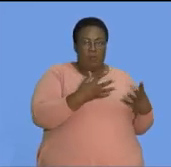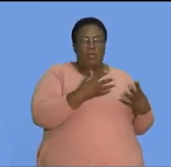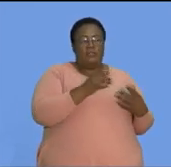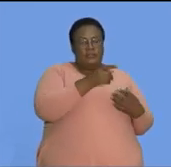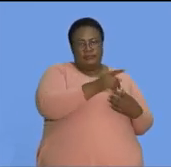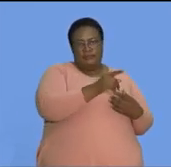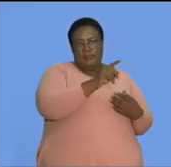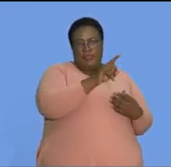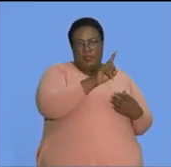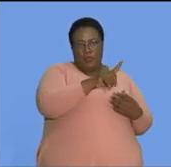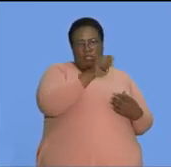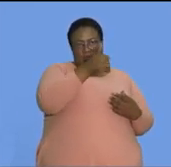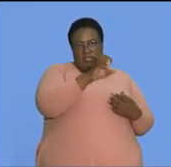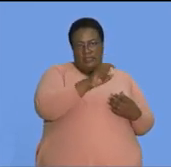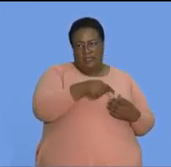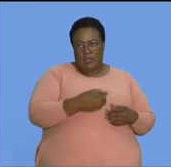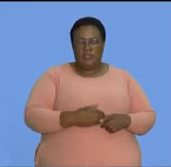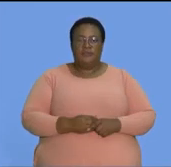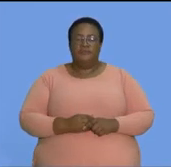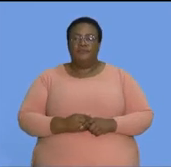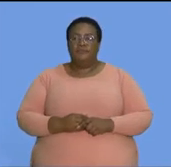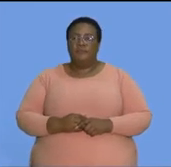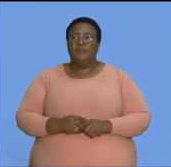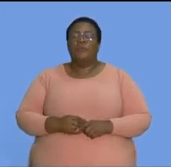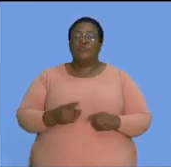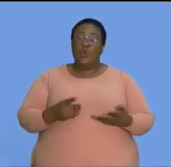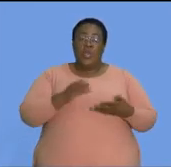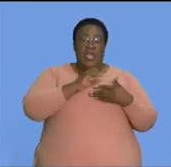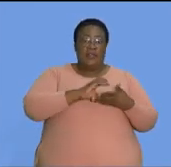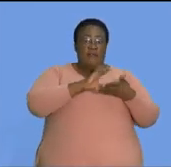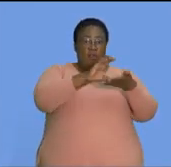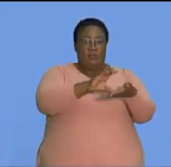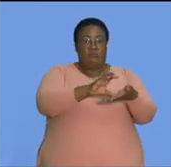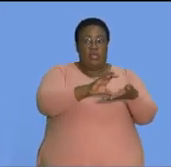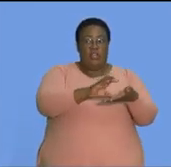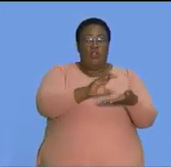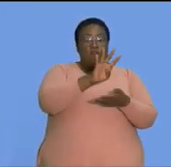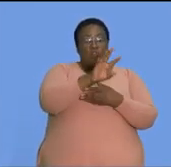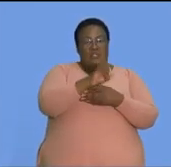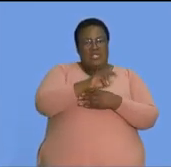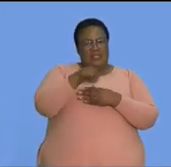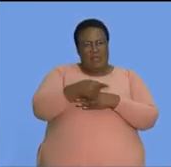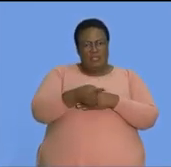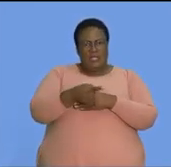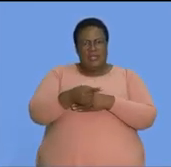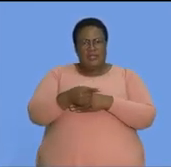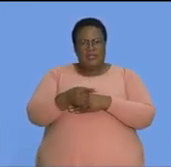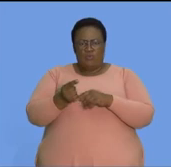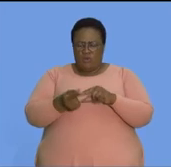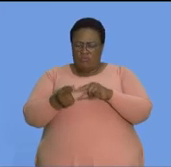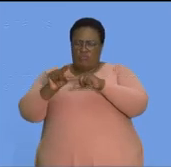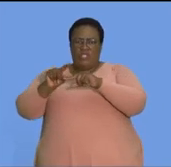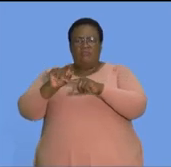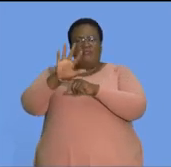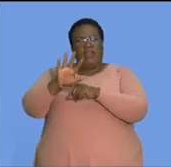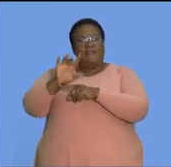then take for an investment of 40,000 to increase by 5,000? Now, let's look at